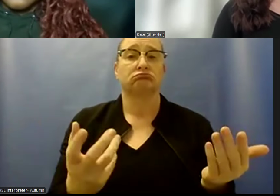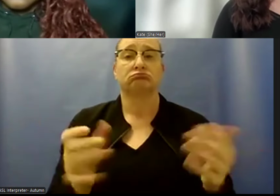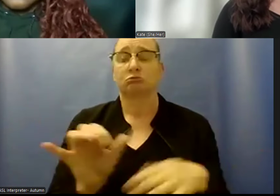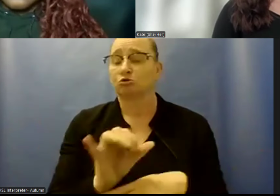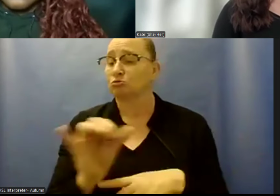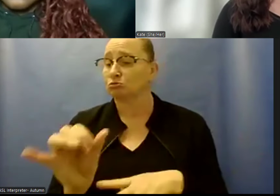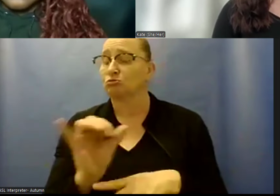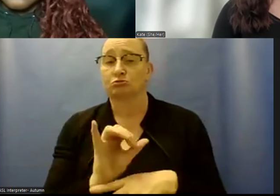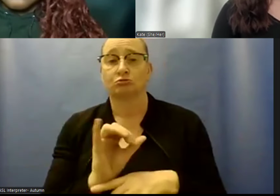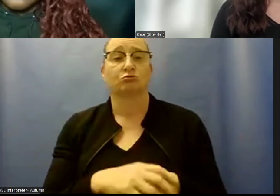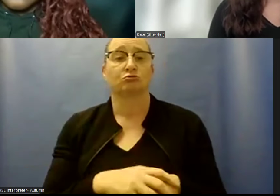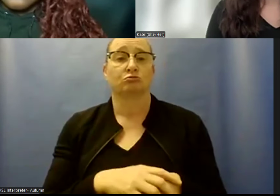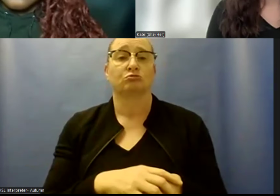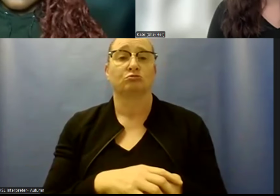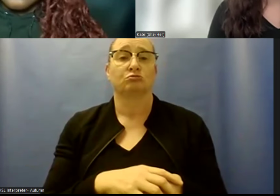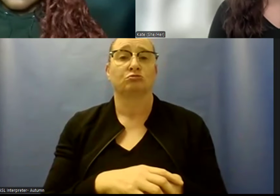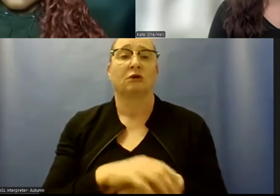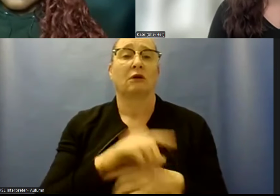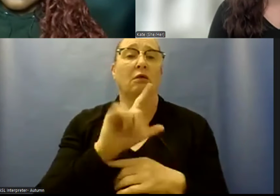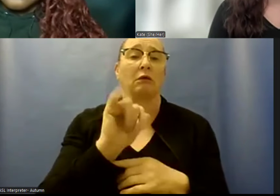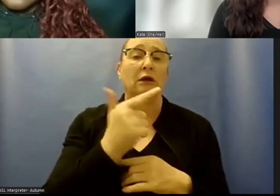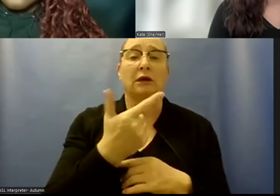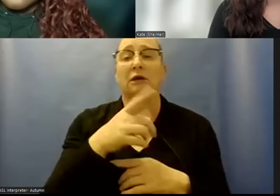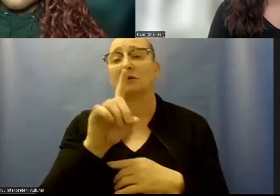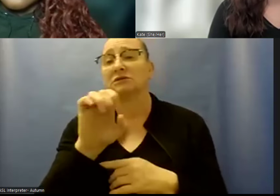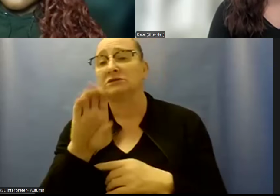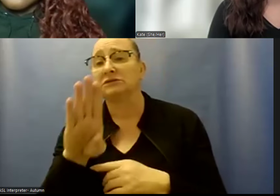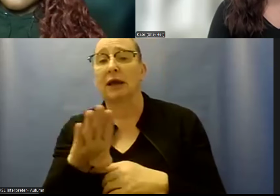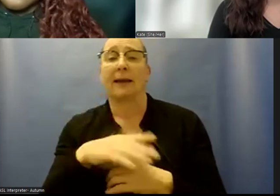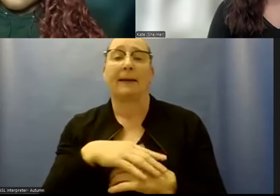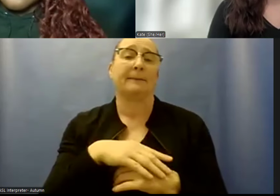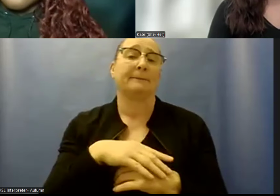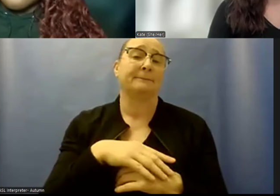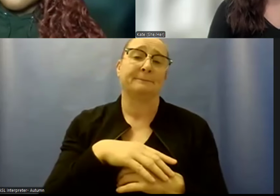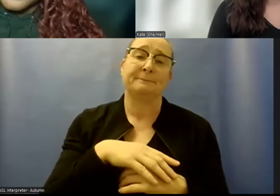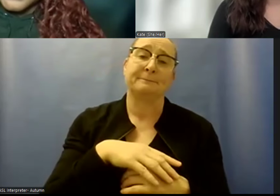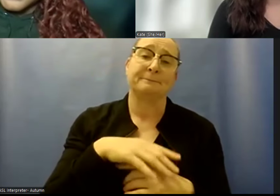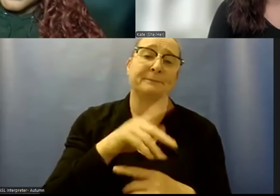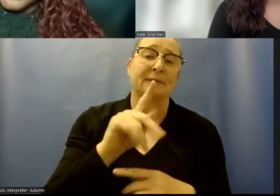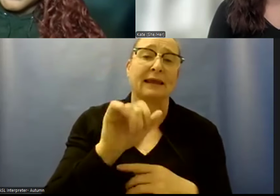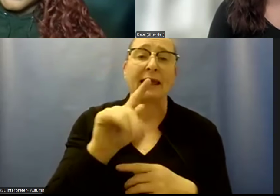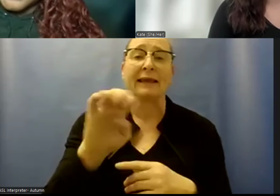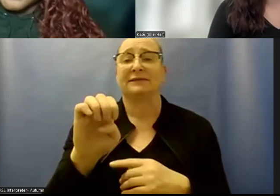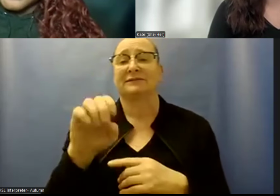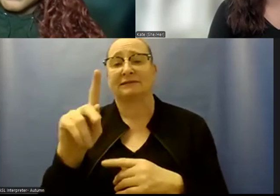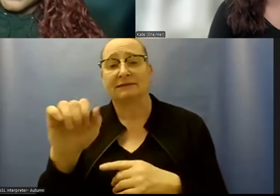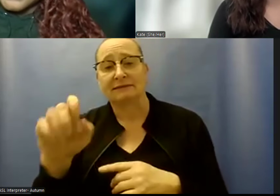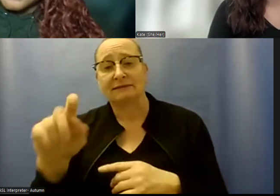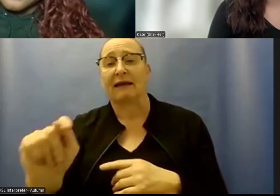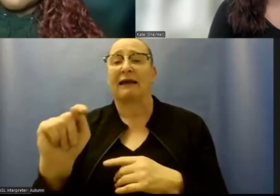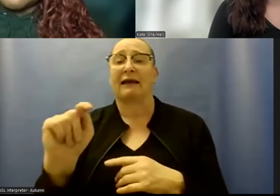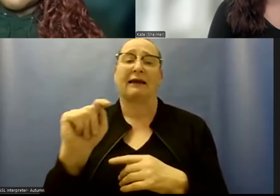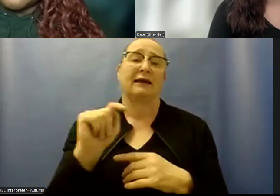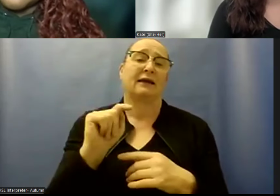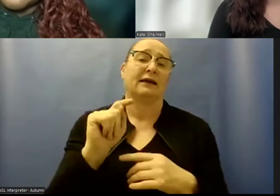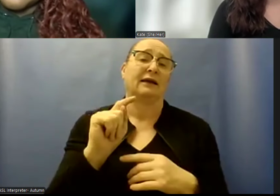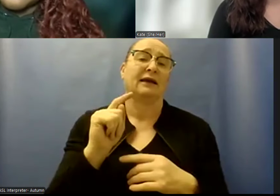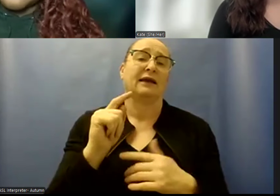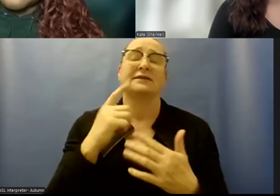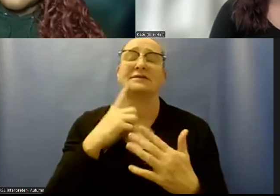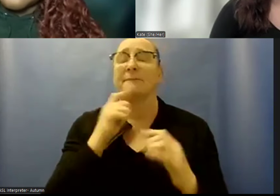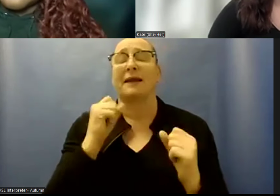right? Lean, Deb, Kate, and Kat, it's always a pleasure to share space with you